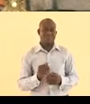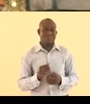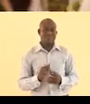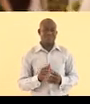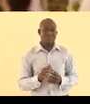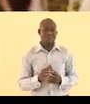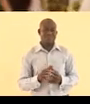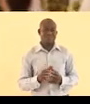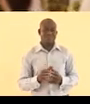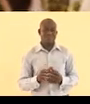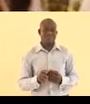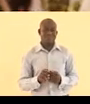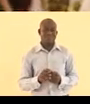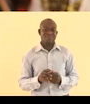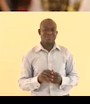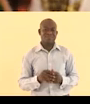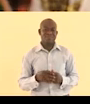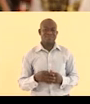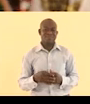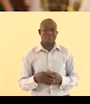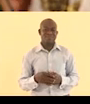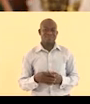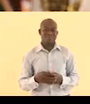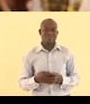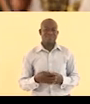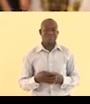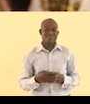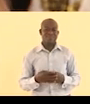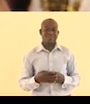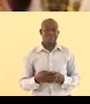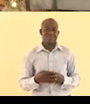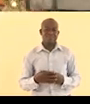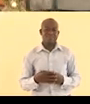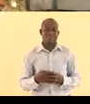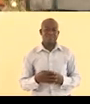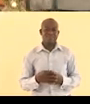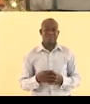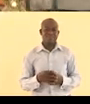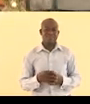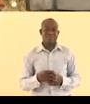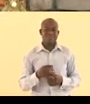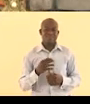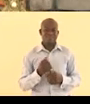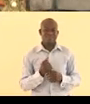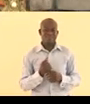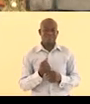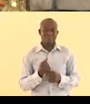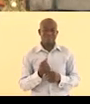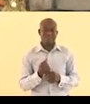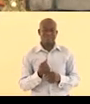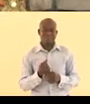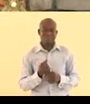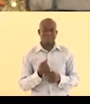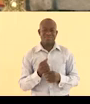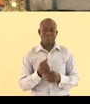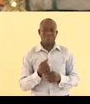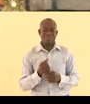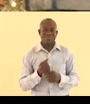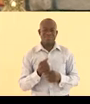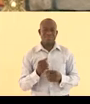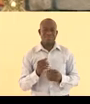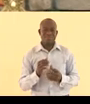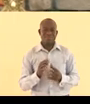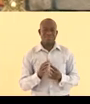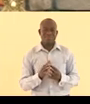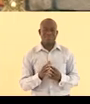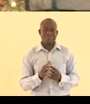a new movie is out on William Shakespeare, his life. I was watching the documentary and he said that because he was in London